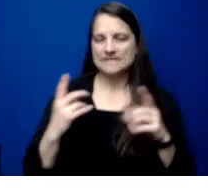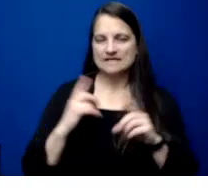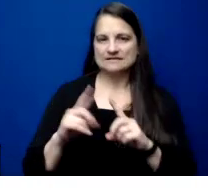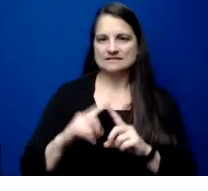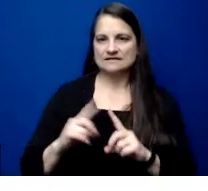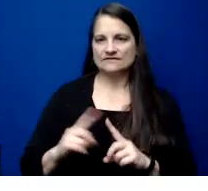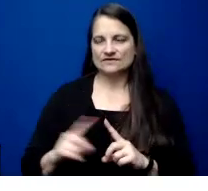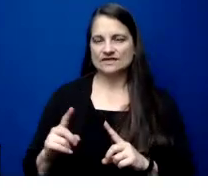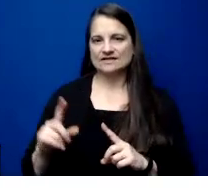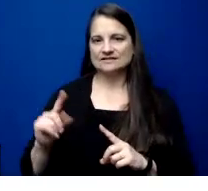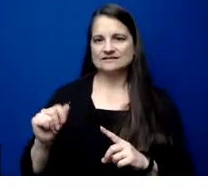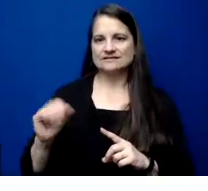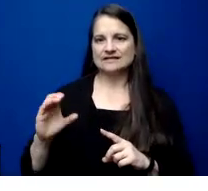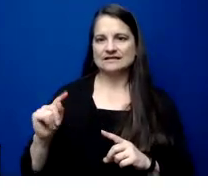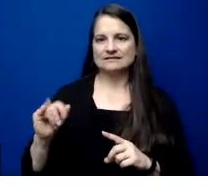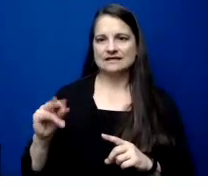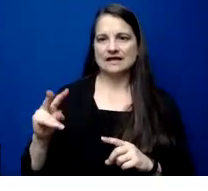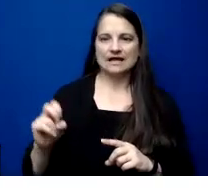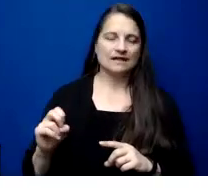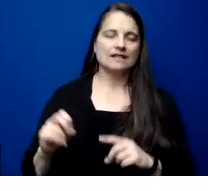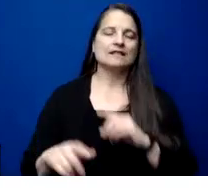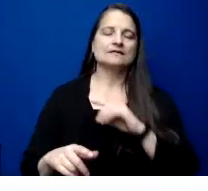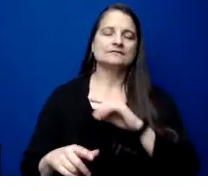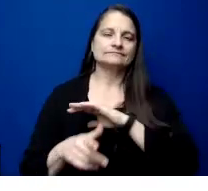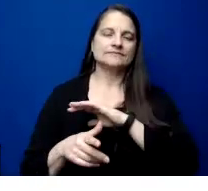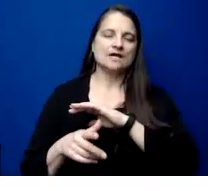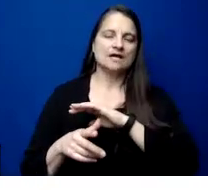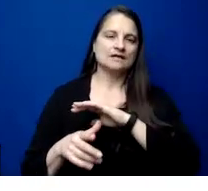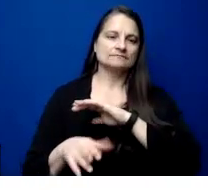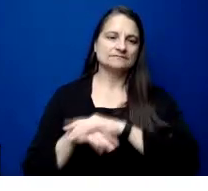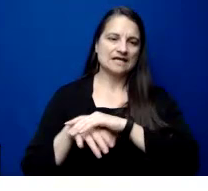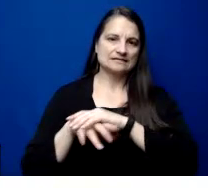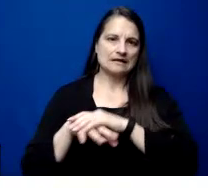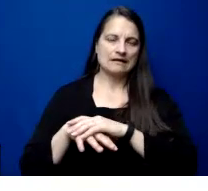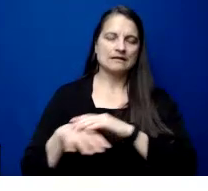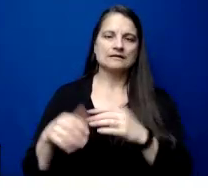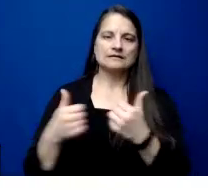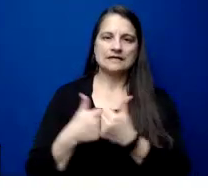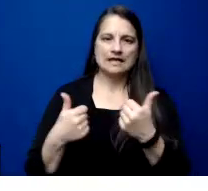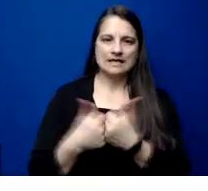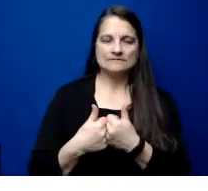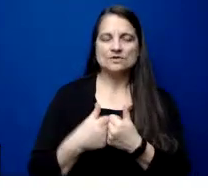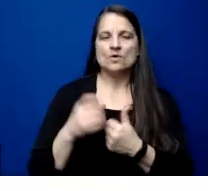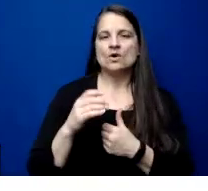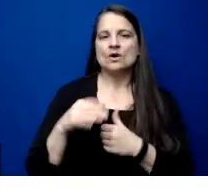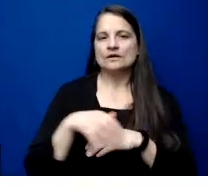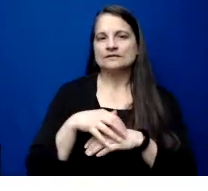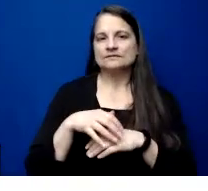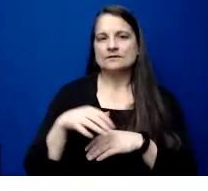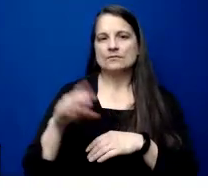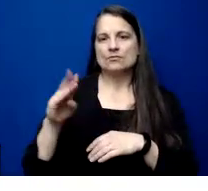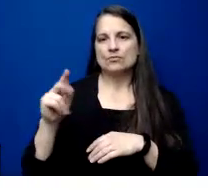tactile games and braille games that you can purchase. And just so everyone knows, he does